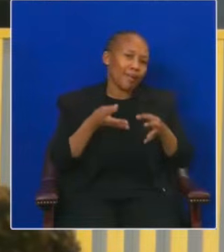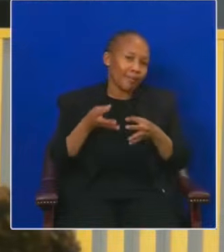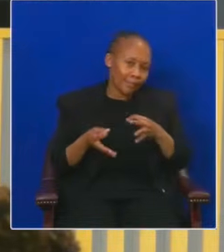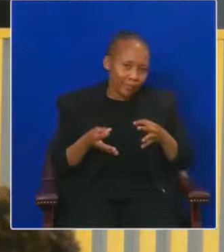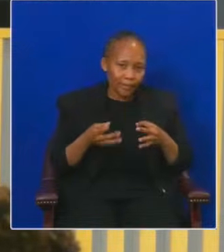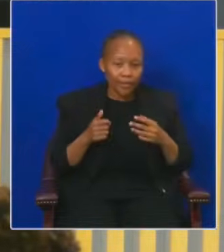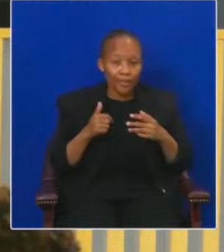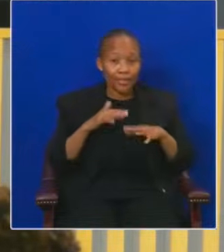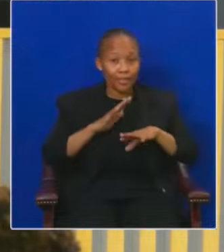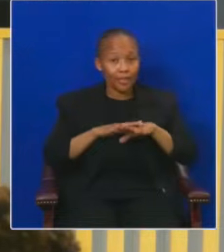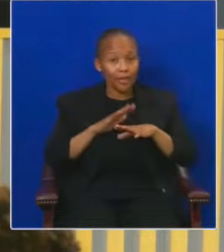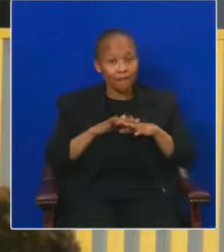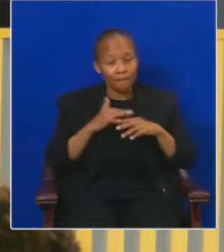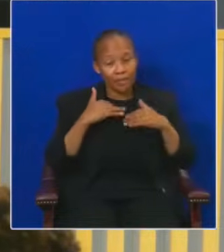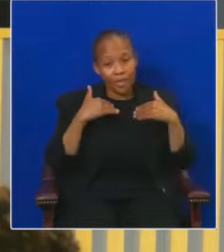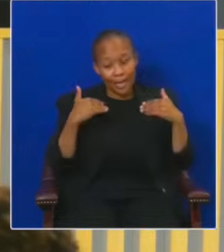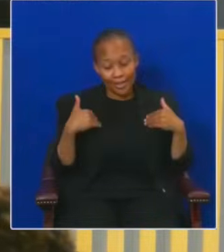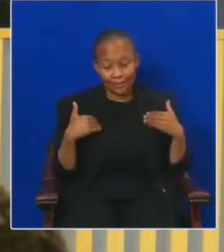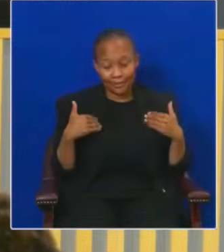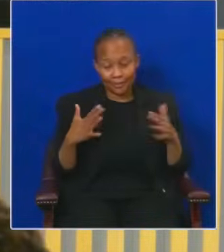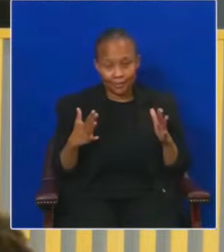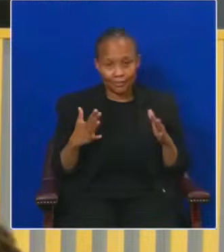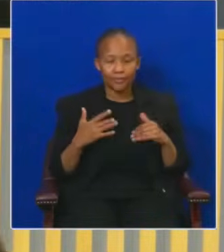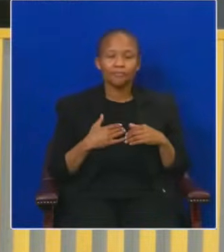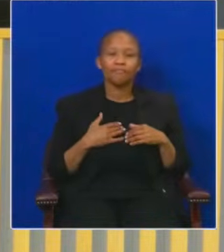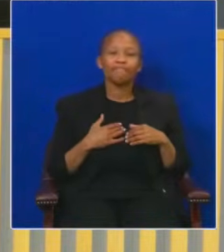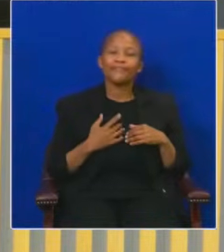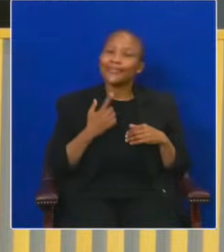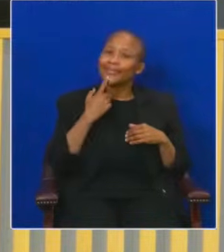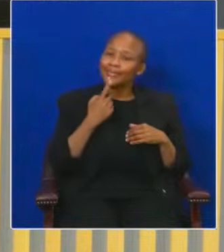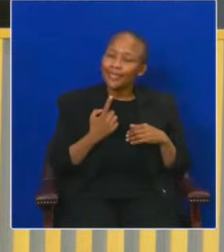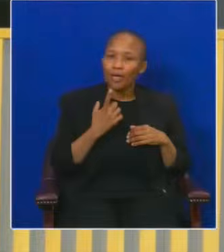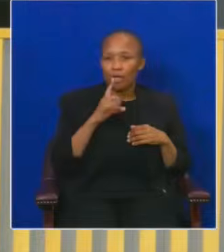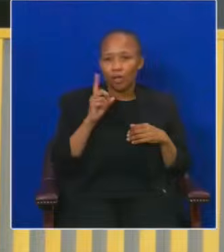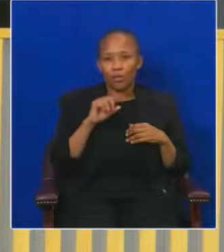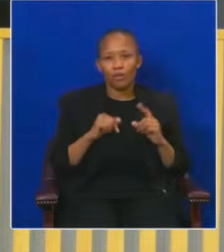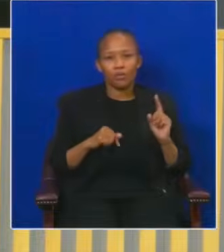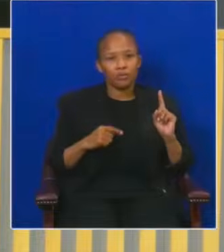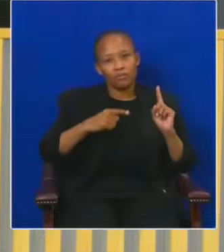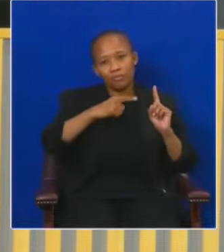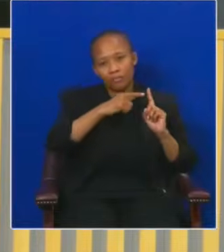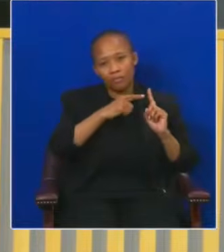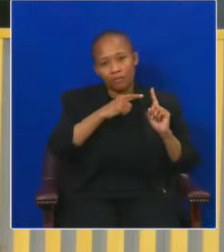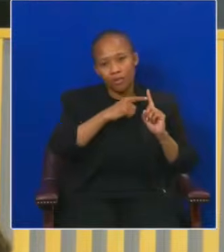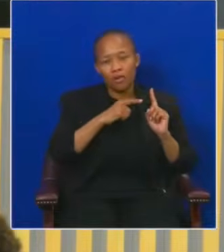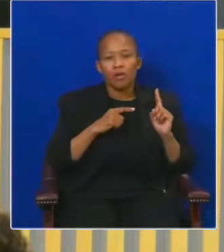that he started to make startling